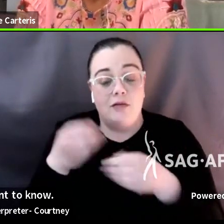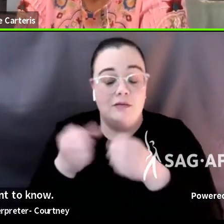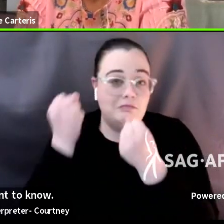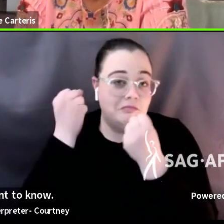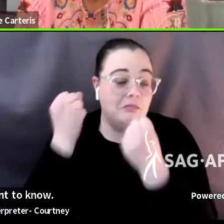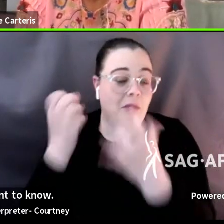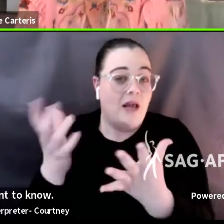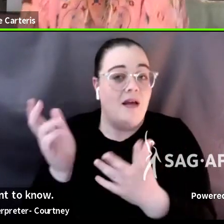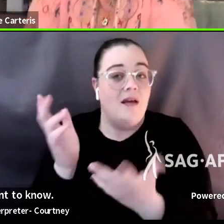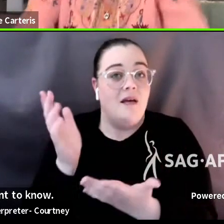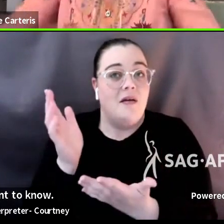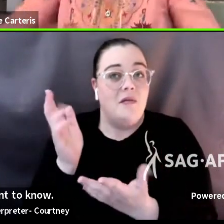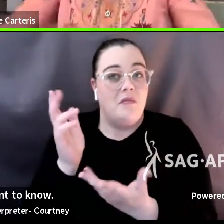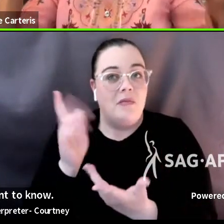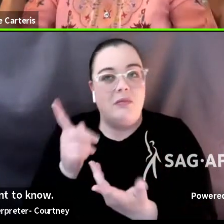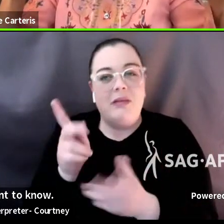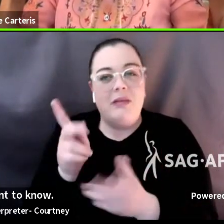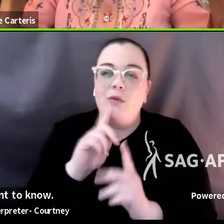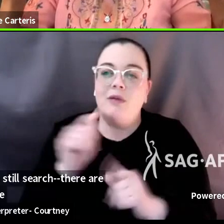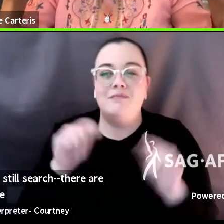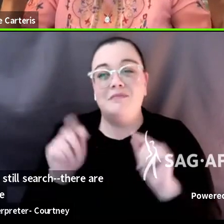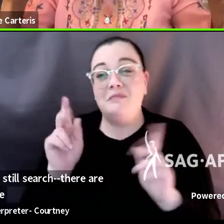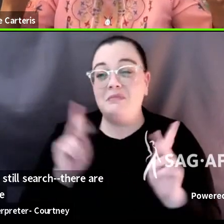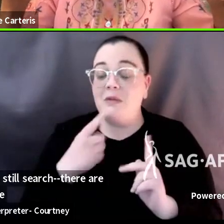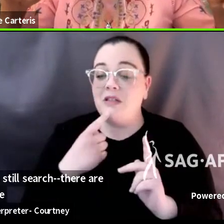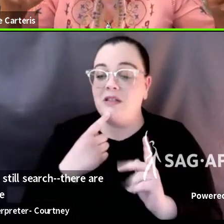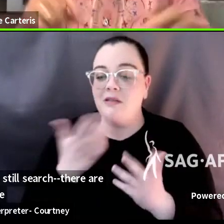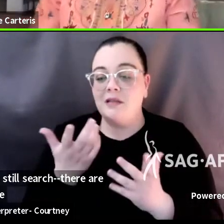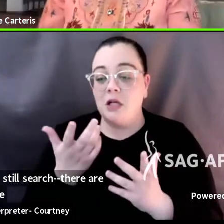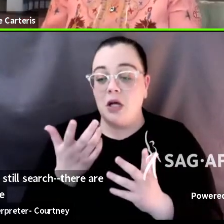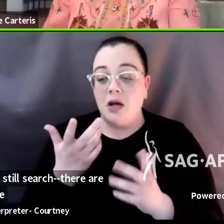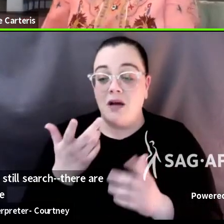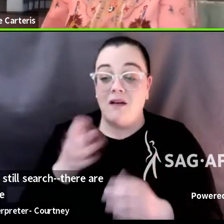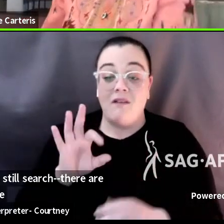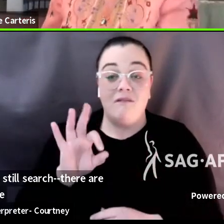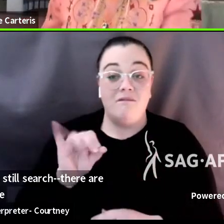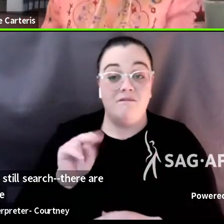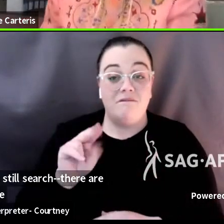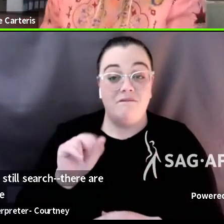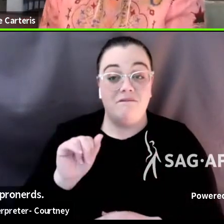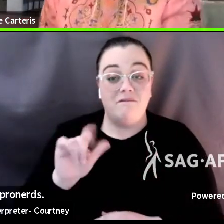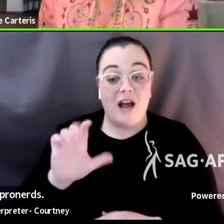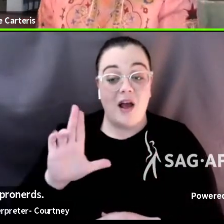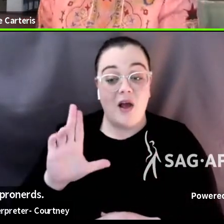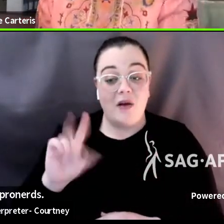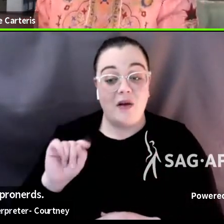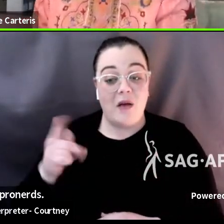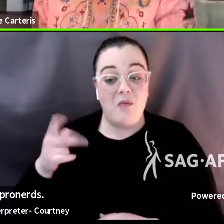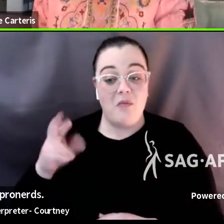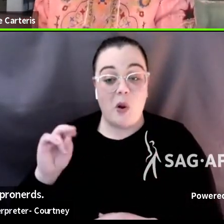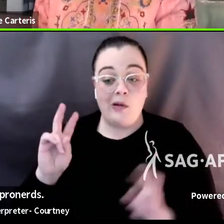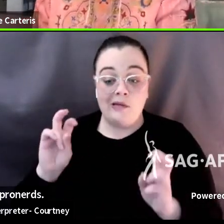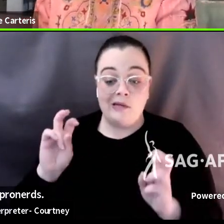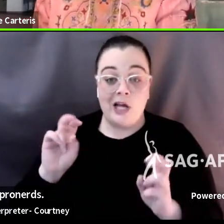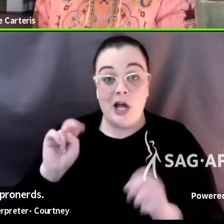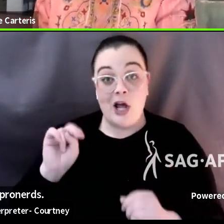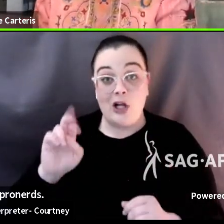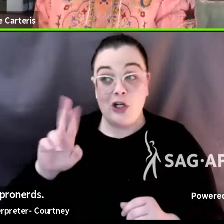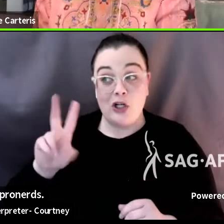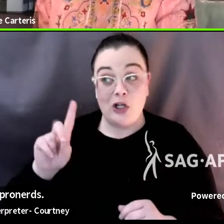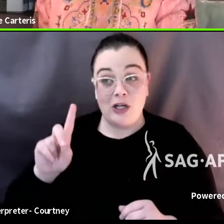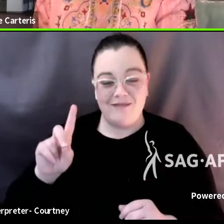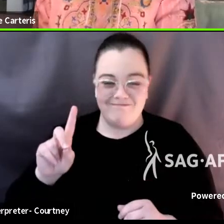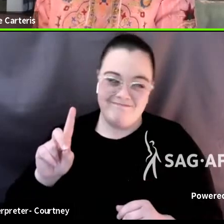are really, I want to say, Final Cut pro nerds, right? Yep. So that if you go online and you ask Yes. certain